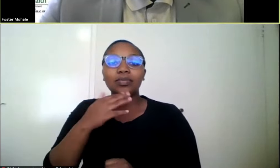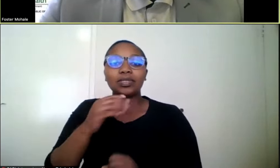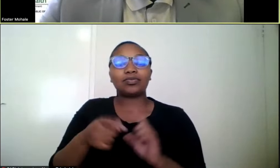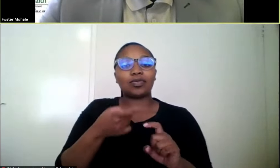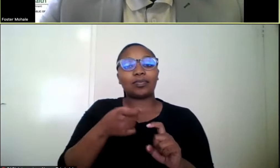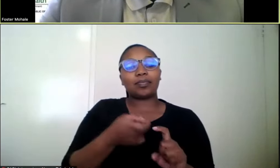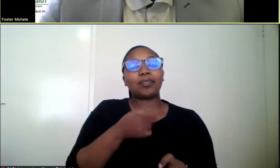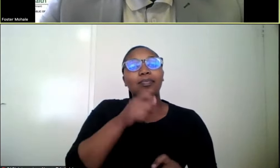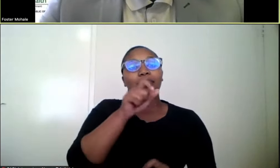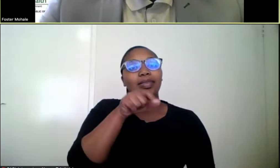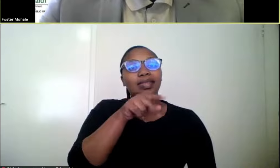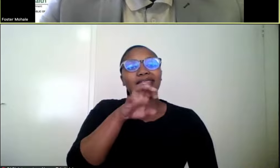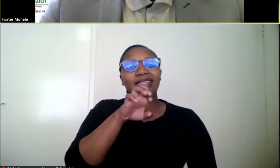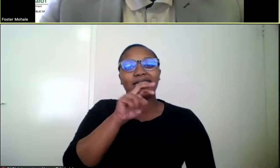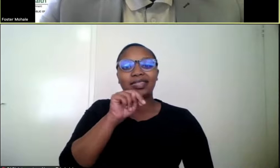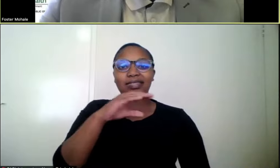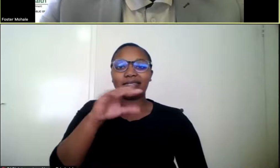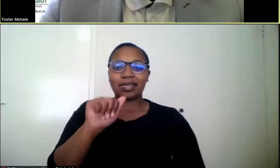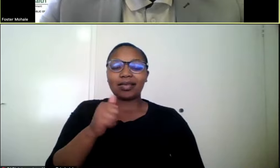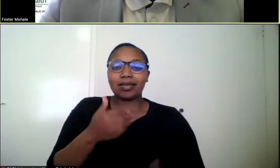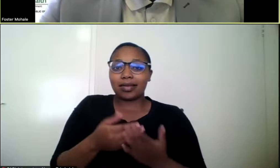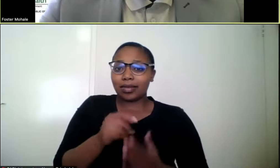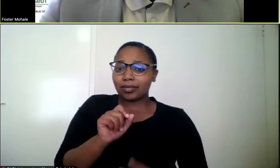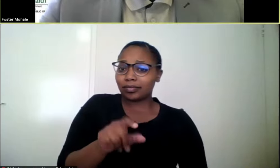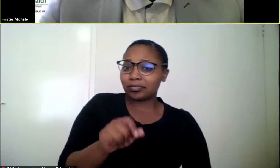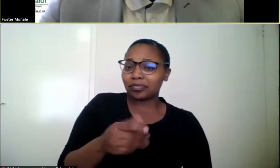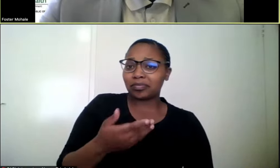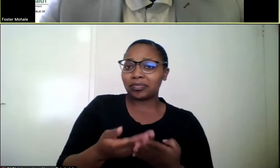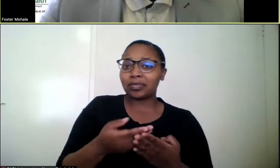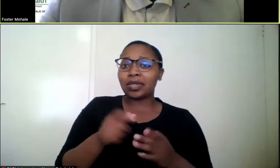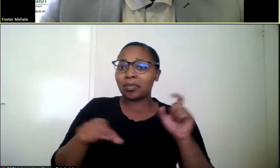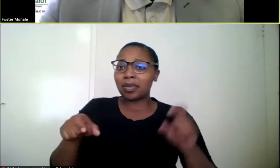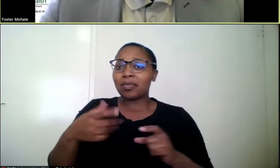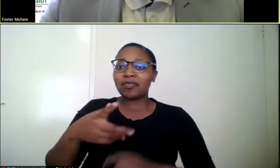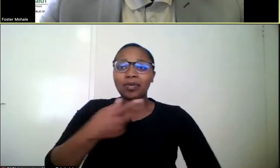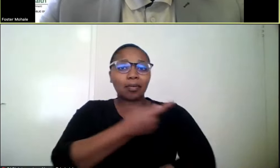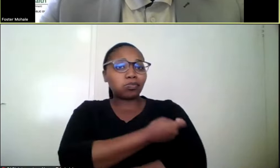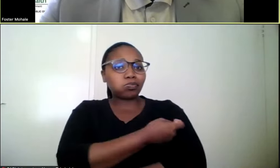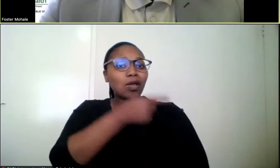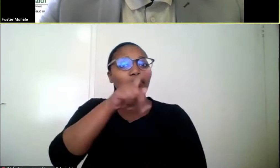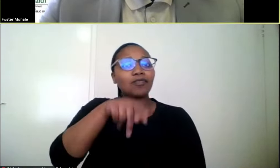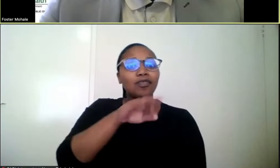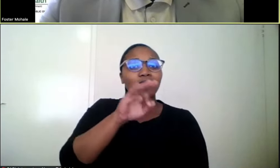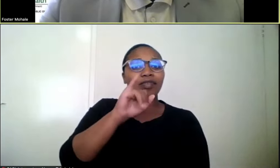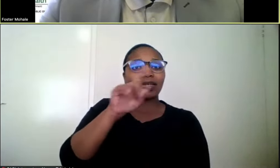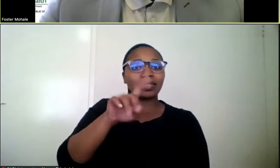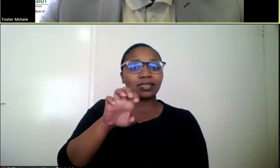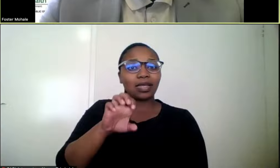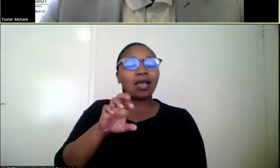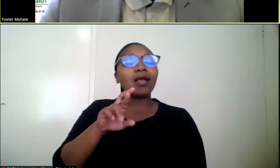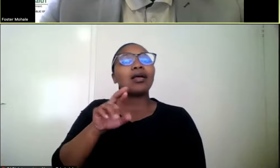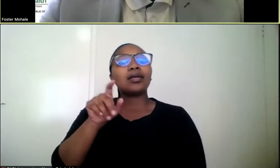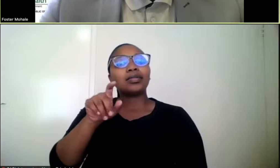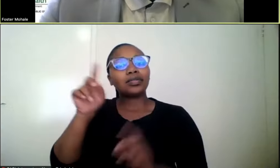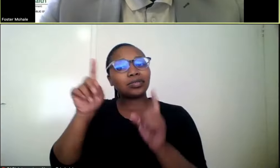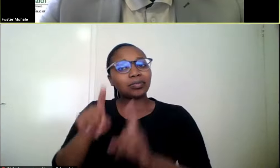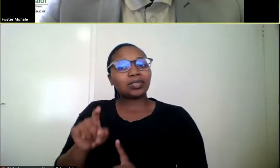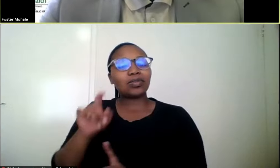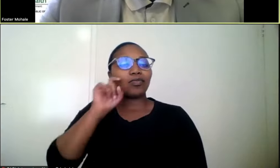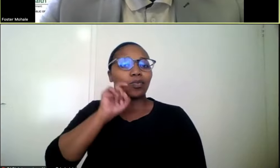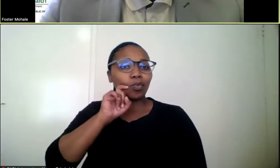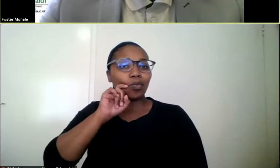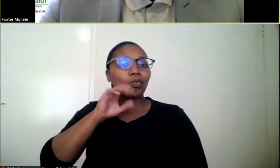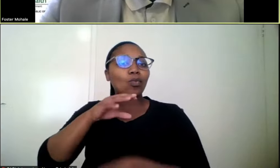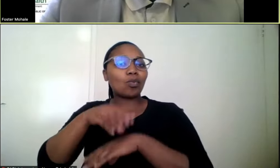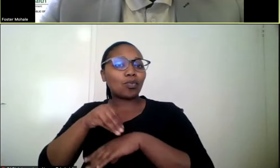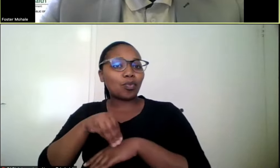is it for government or SAPRA to have the third booster shot of Pfizer, especially for the older age group who have received the jab around May?